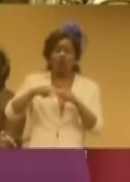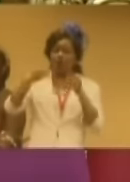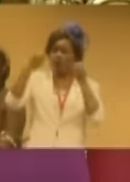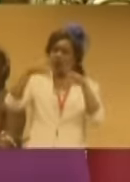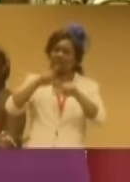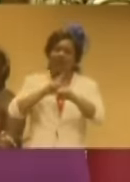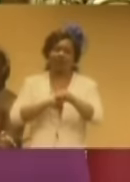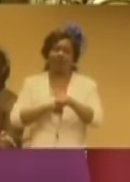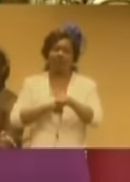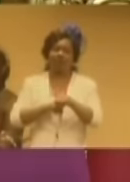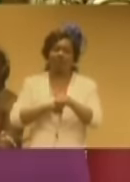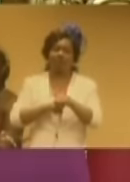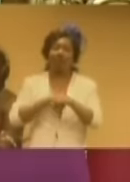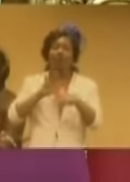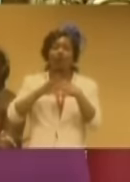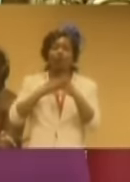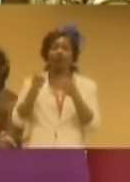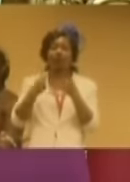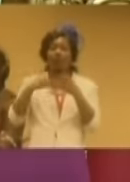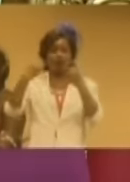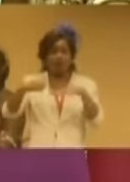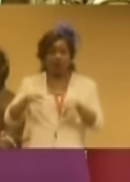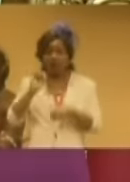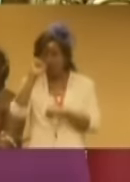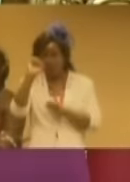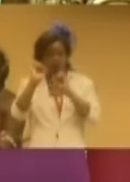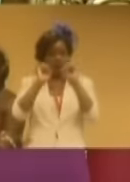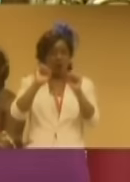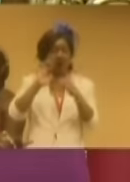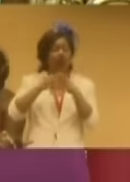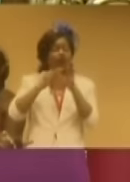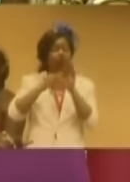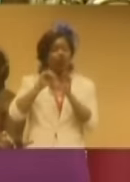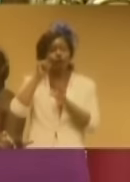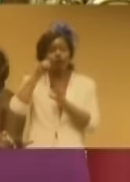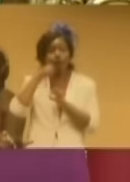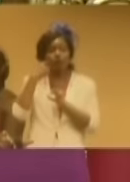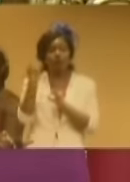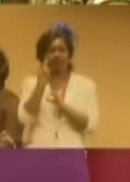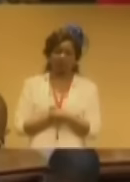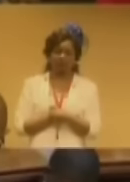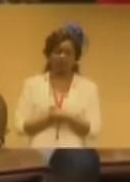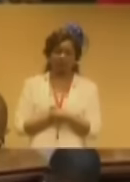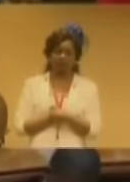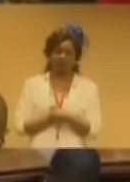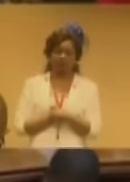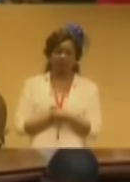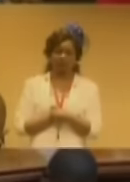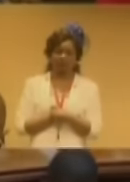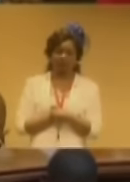only hurt themselves. For tomorrow belongs to the people who prepare for it